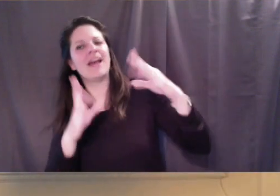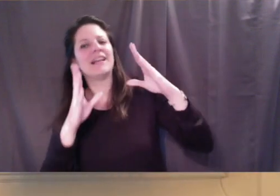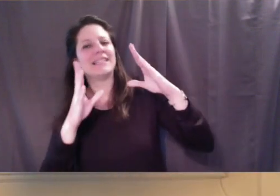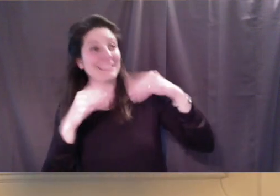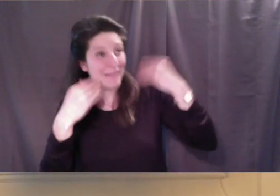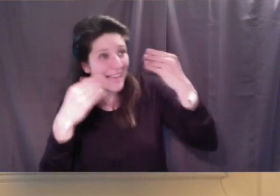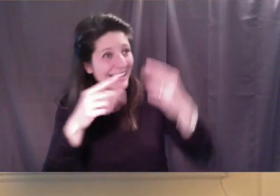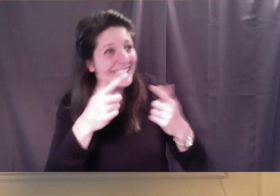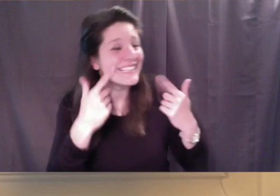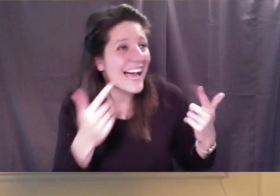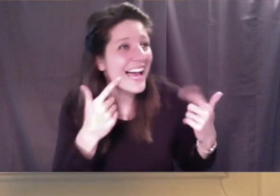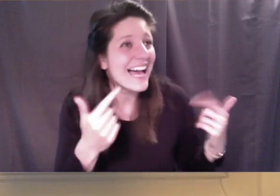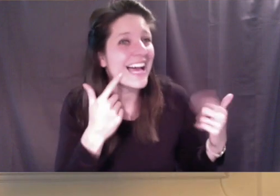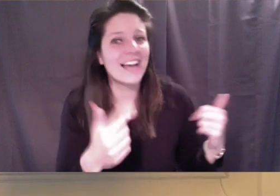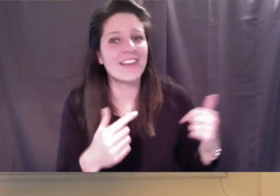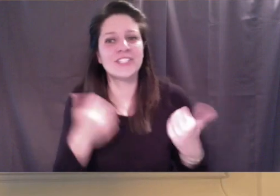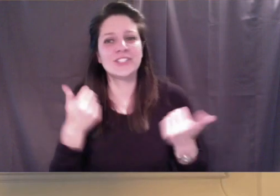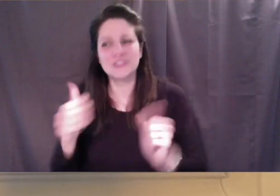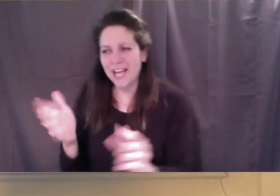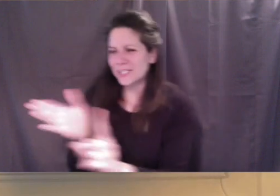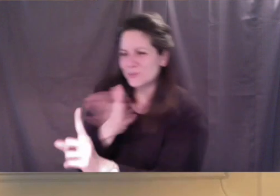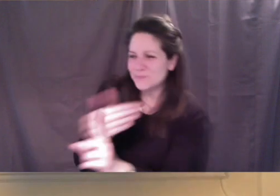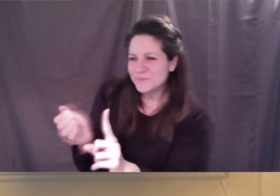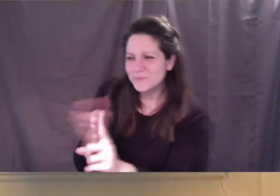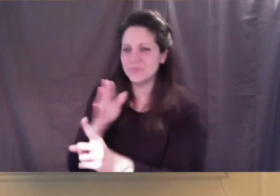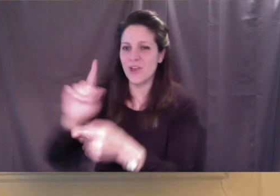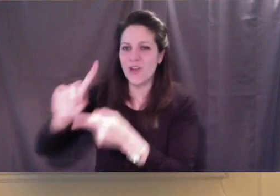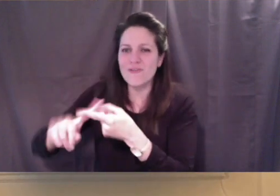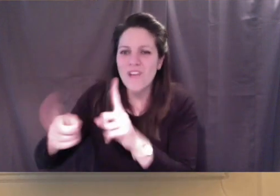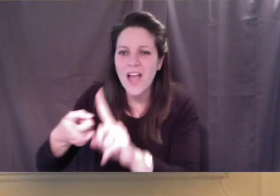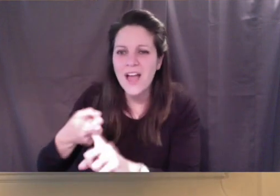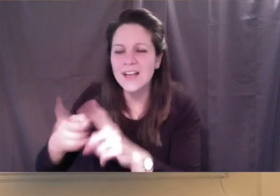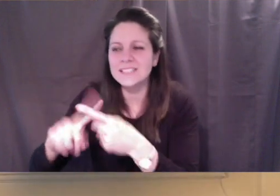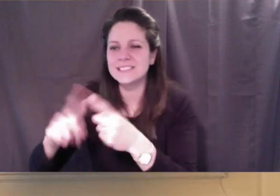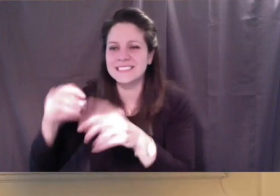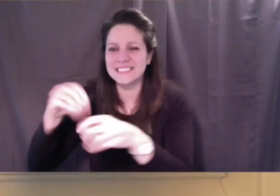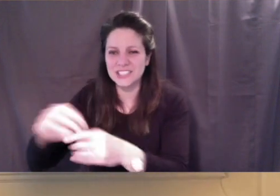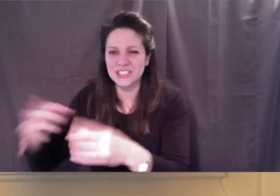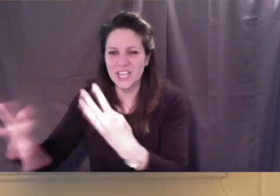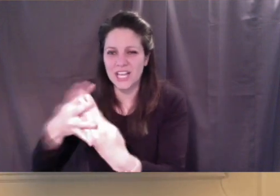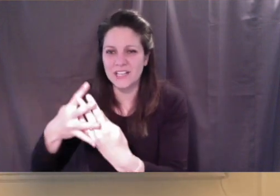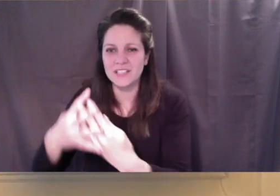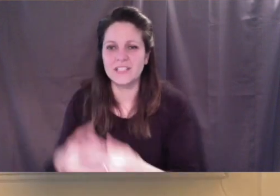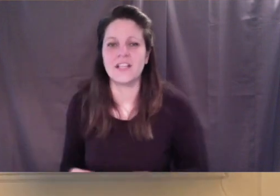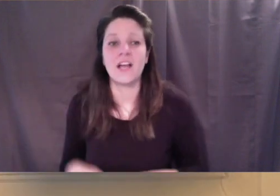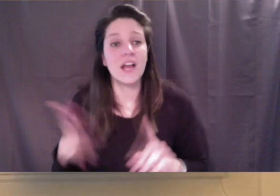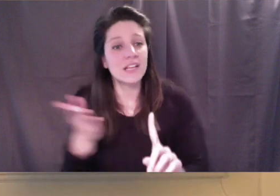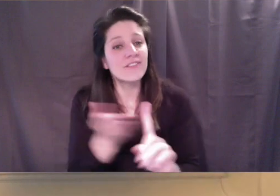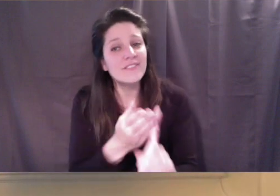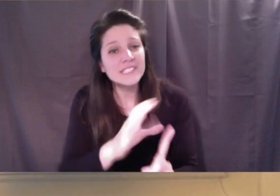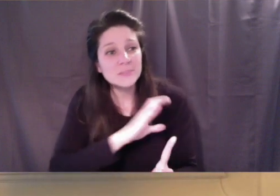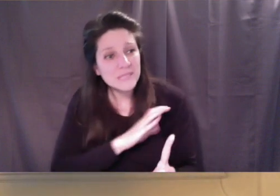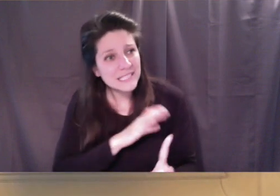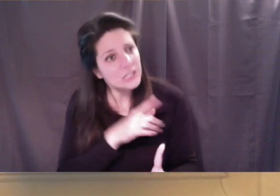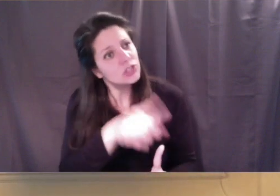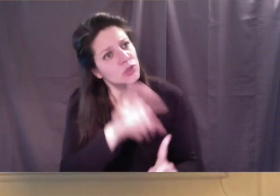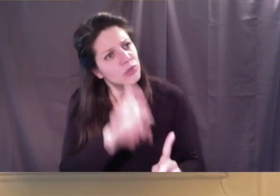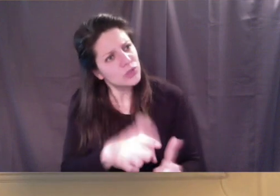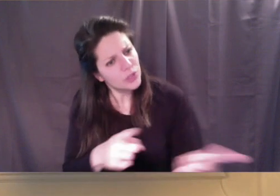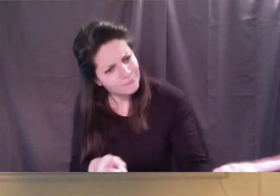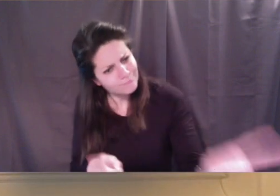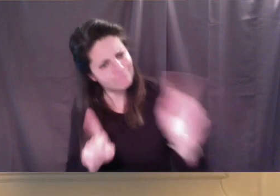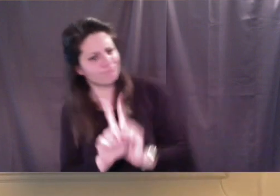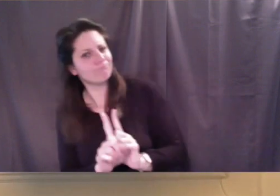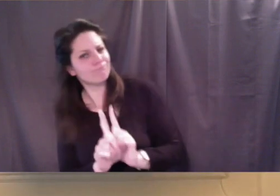wardens, seduce the hangman into your beliefs, make prison wardens your friends, win the hearts of those who support the villain. Convince